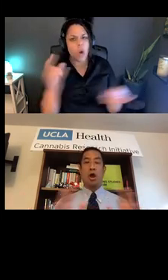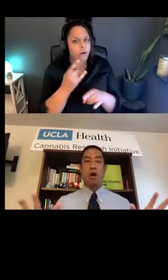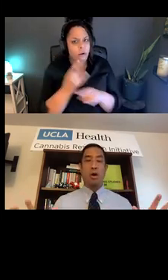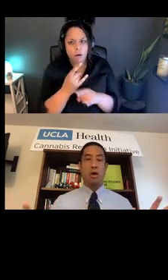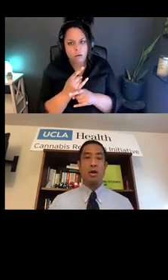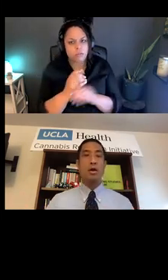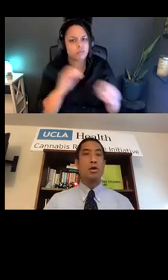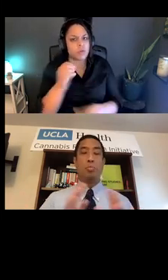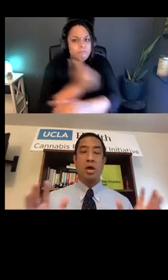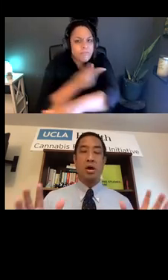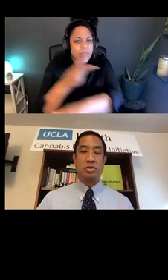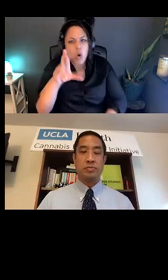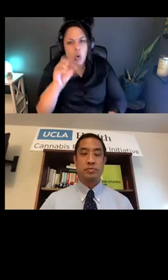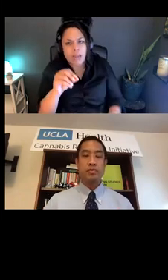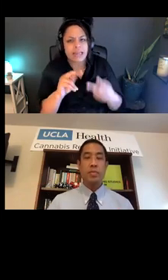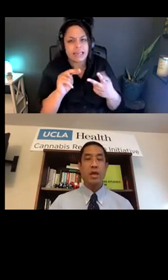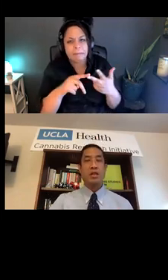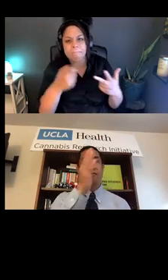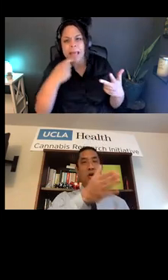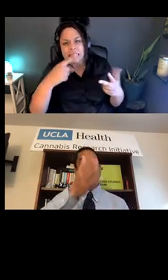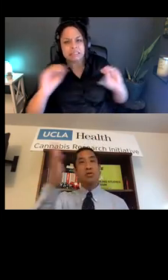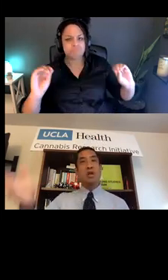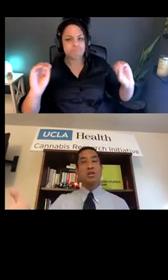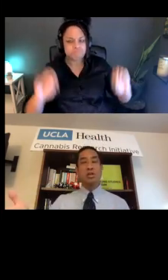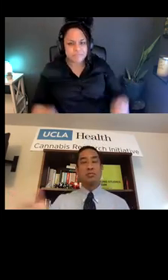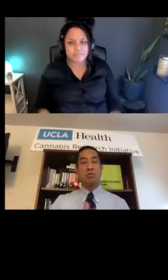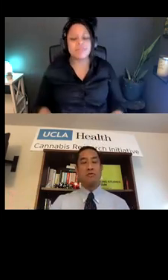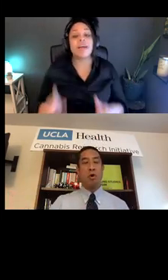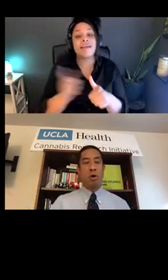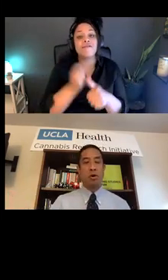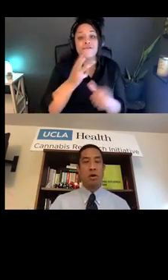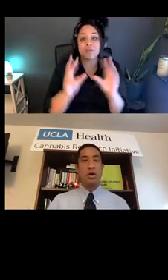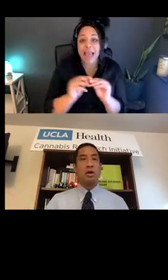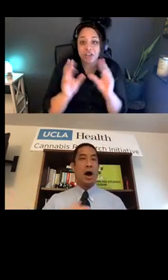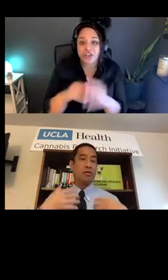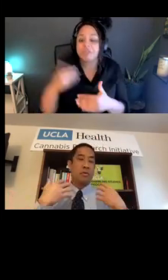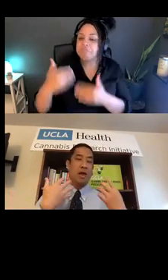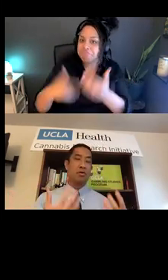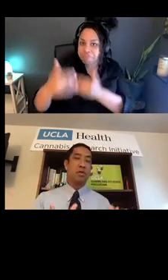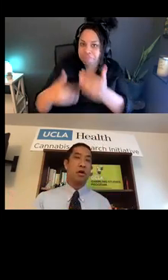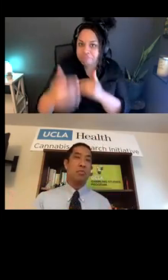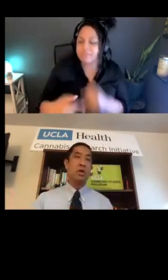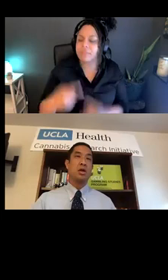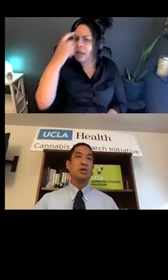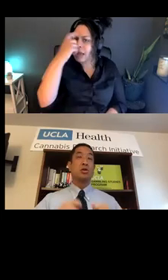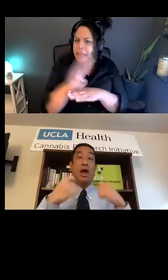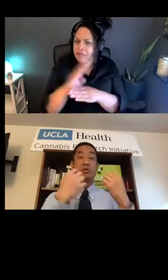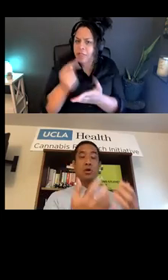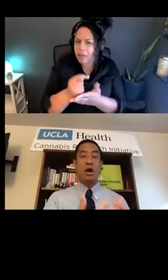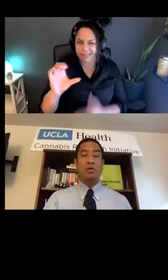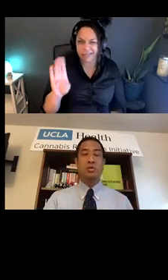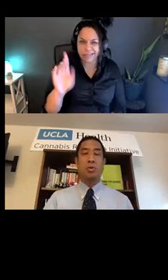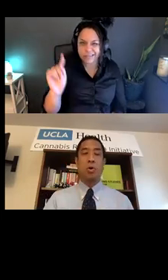no heroin, no pills. The first few sessions moved forward, cognitive behavior therapy,